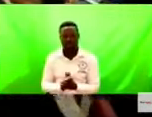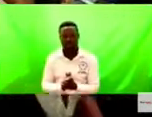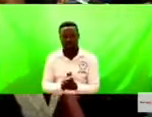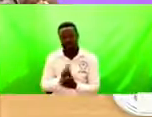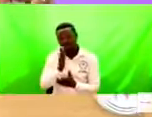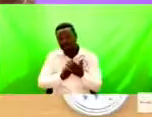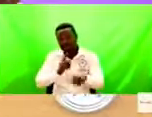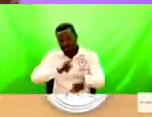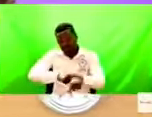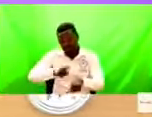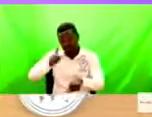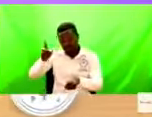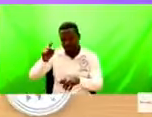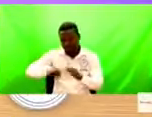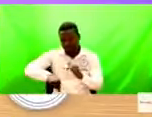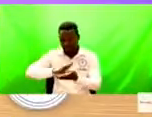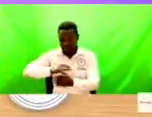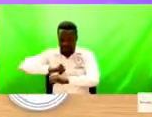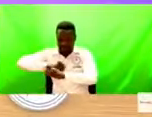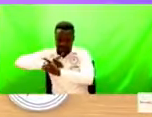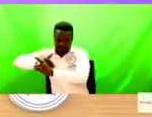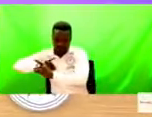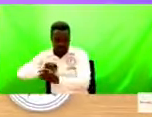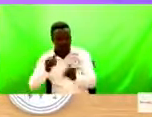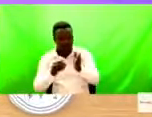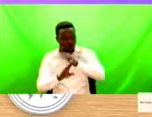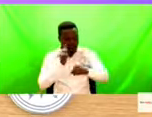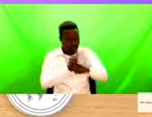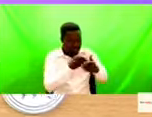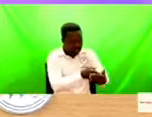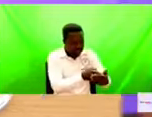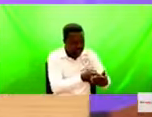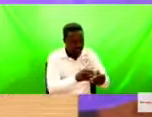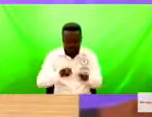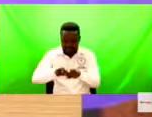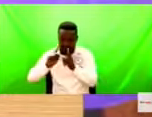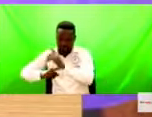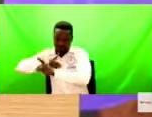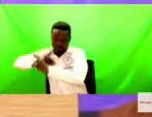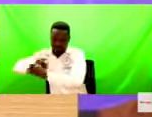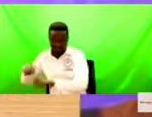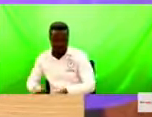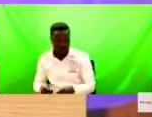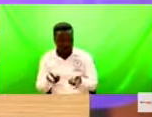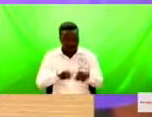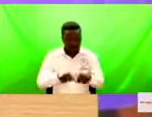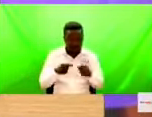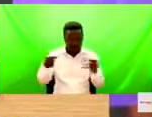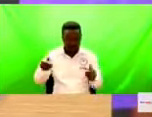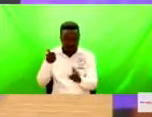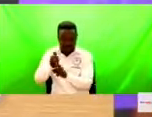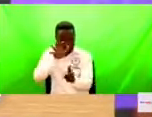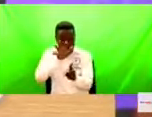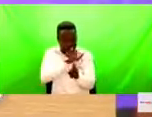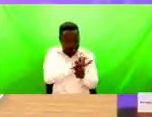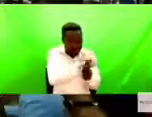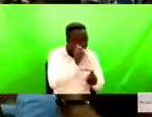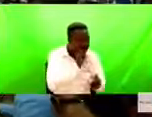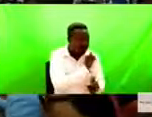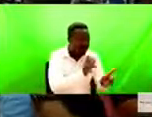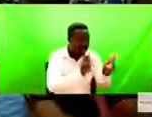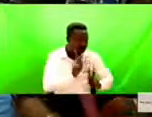sometimes he can also be a defensive player. Because when enemy were in pursuit of Israel, the Bible